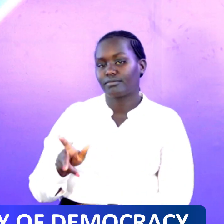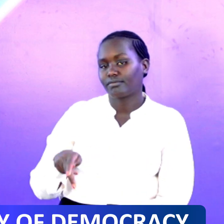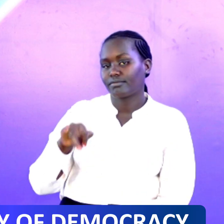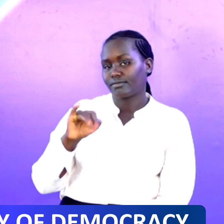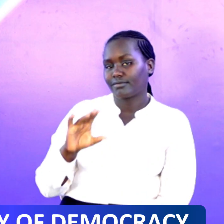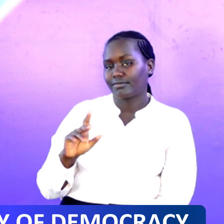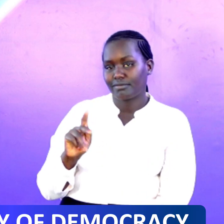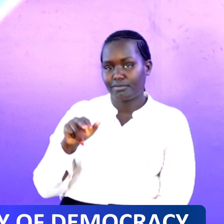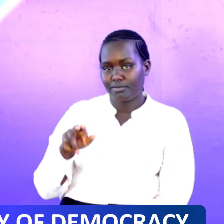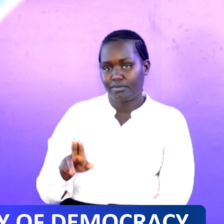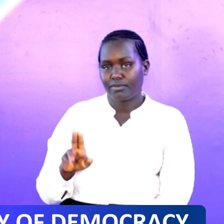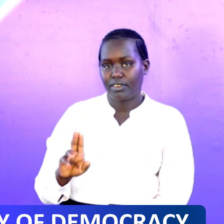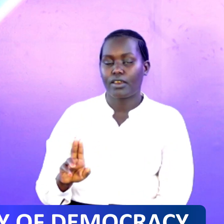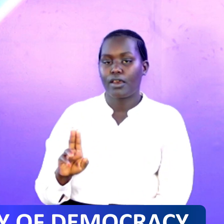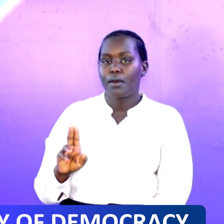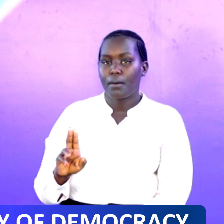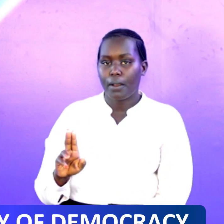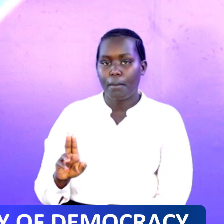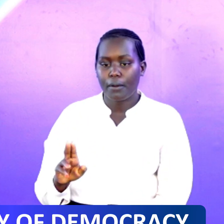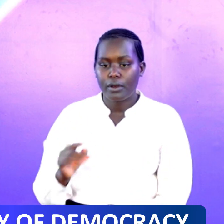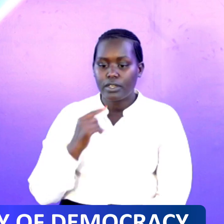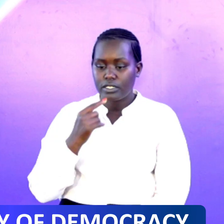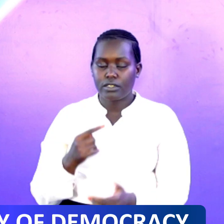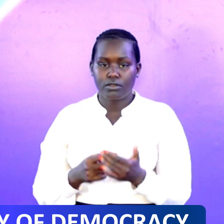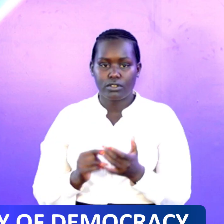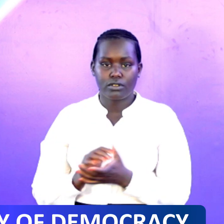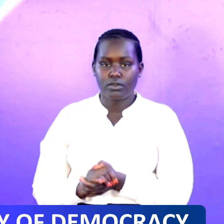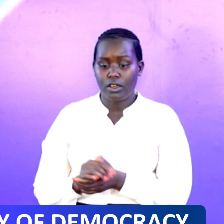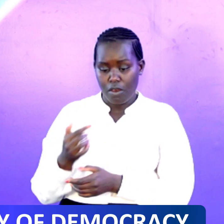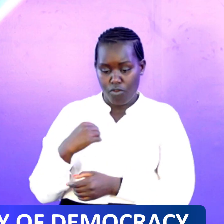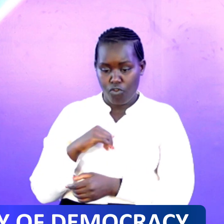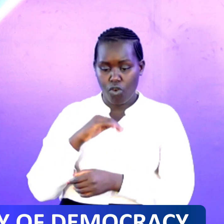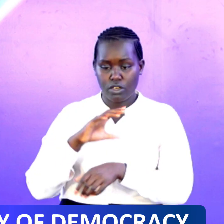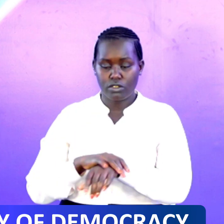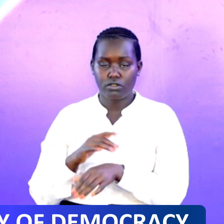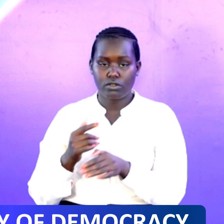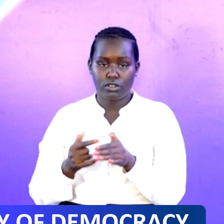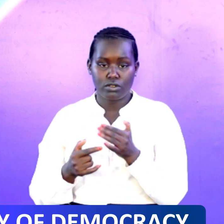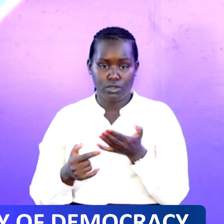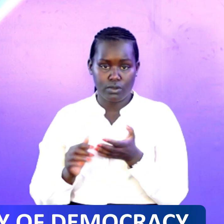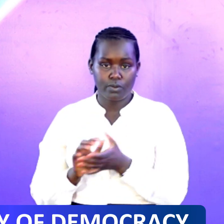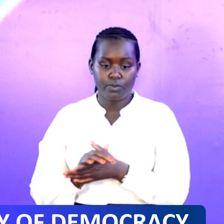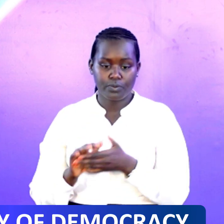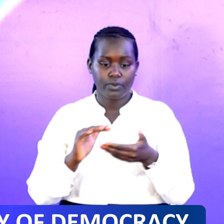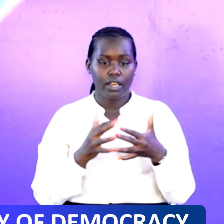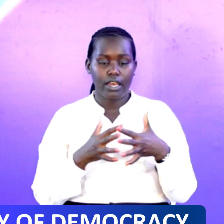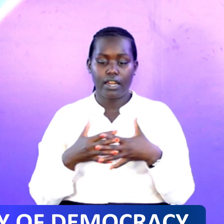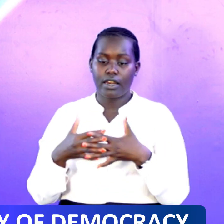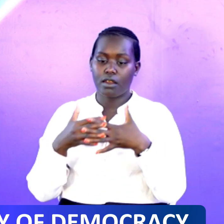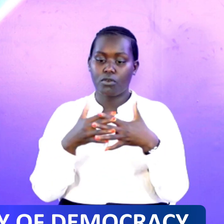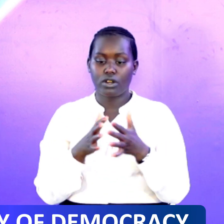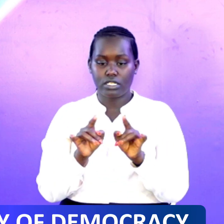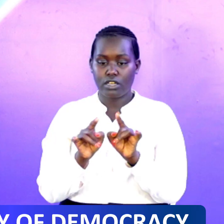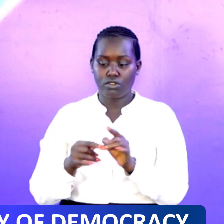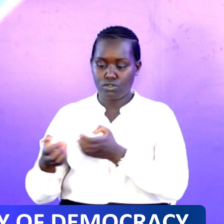me? So what I'm trying to say is that for us to really get democracy and